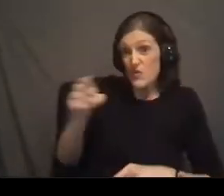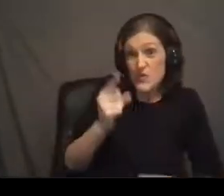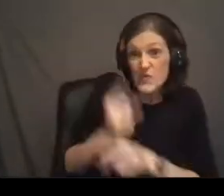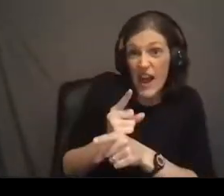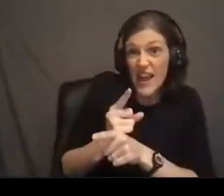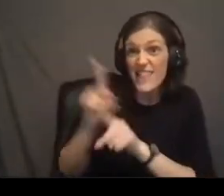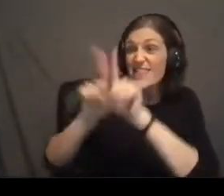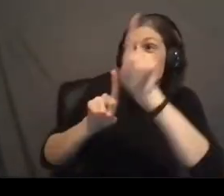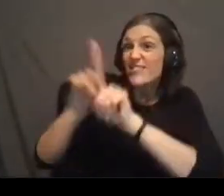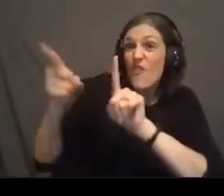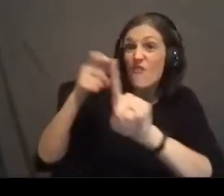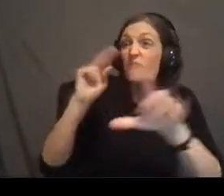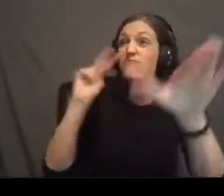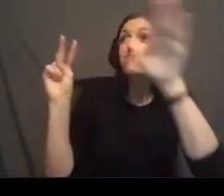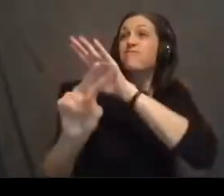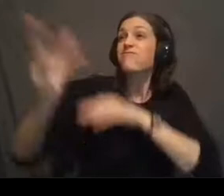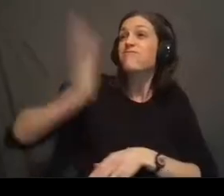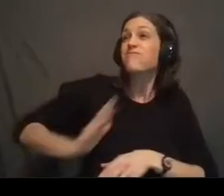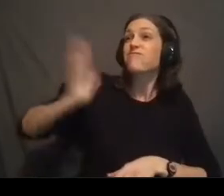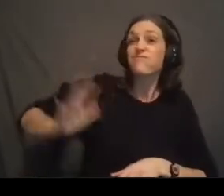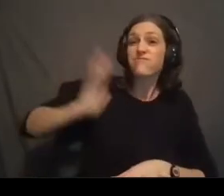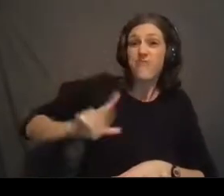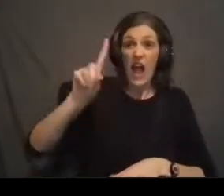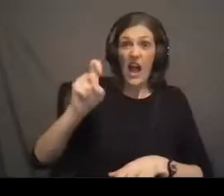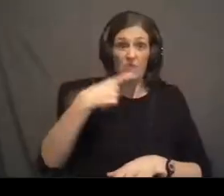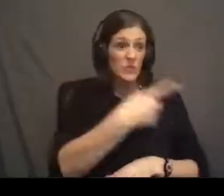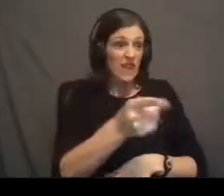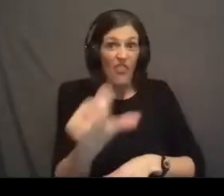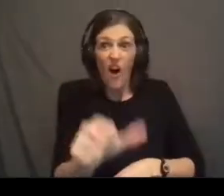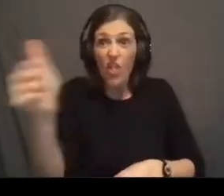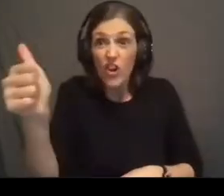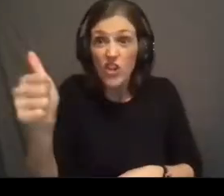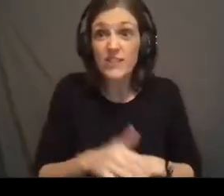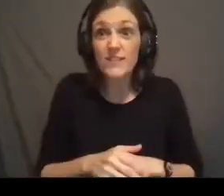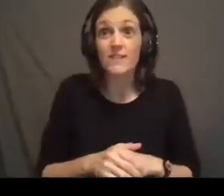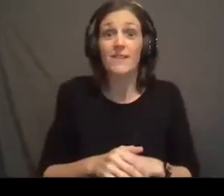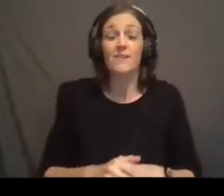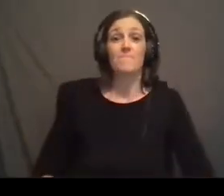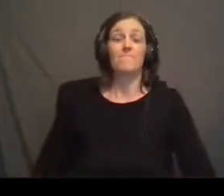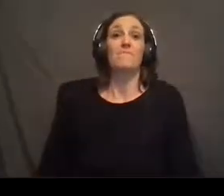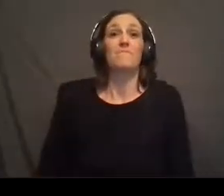The star from the prophecies of old. I have to tell the others.